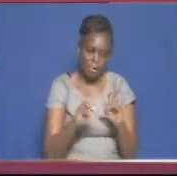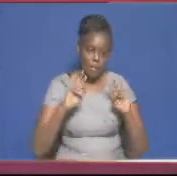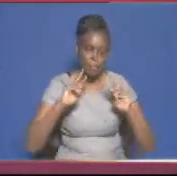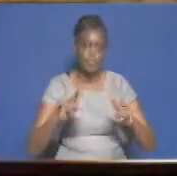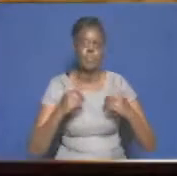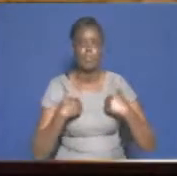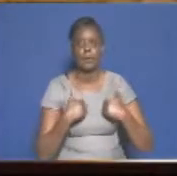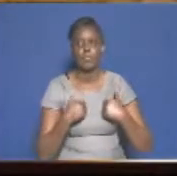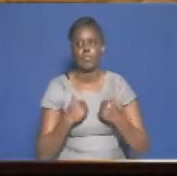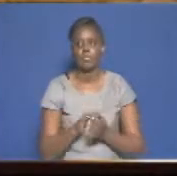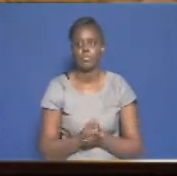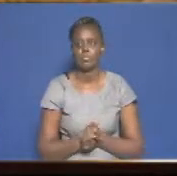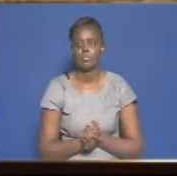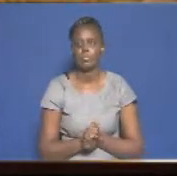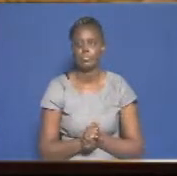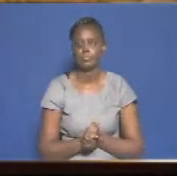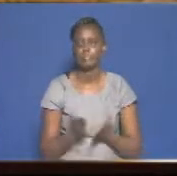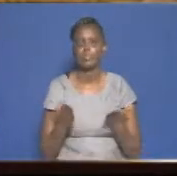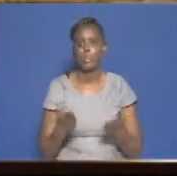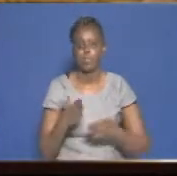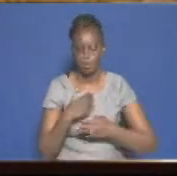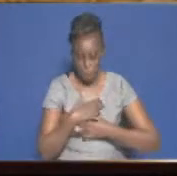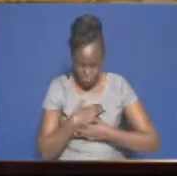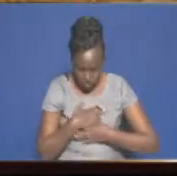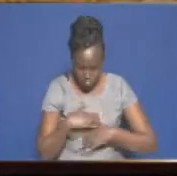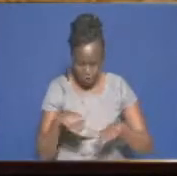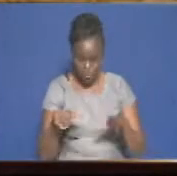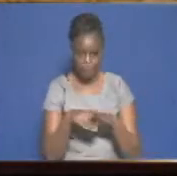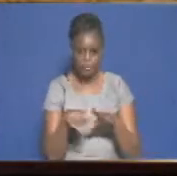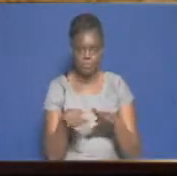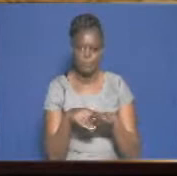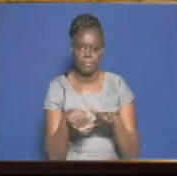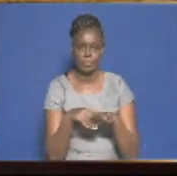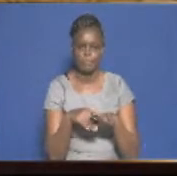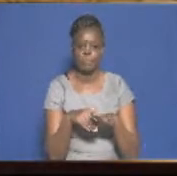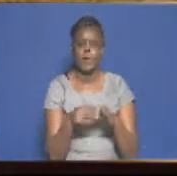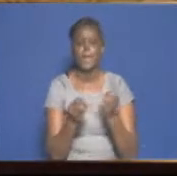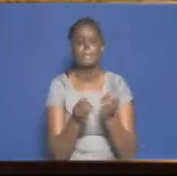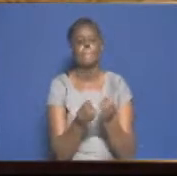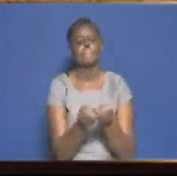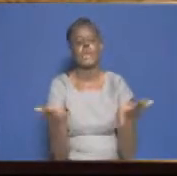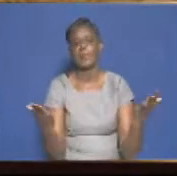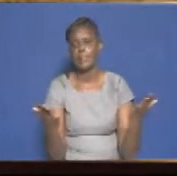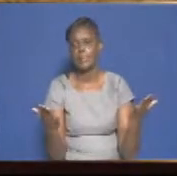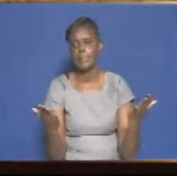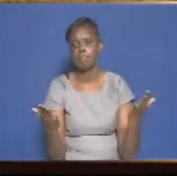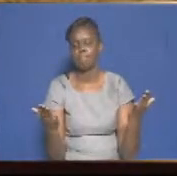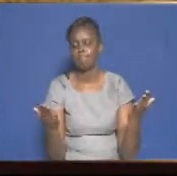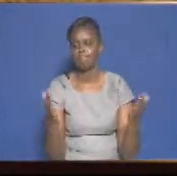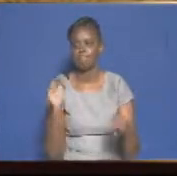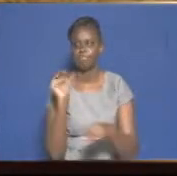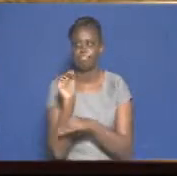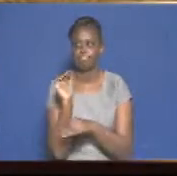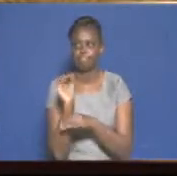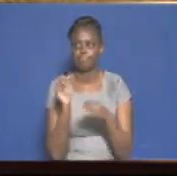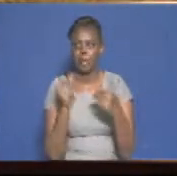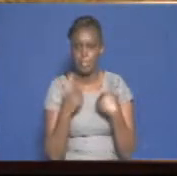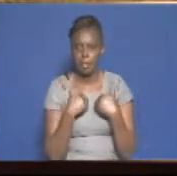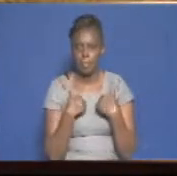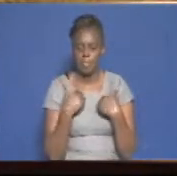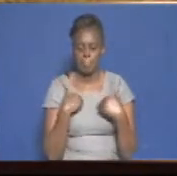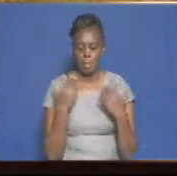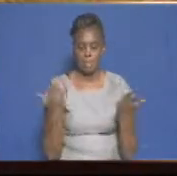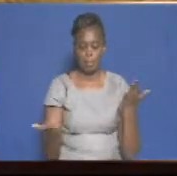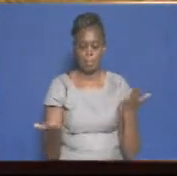peace. Now, honourable members, because there are so many of you who have made the requests, and I have to balance